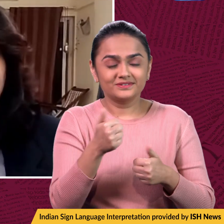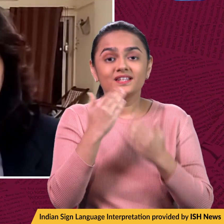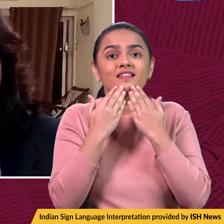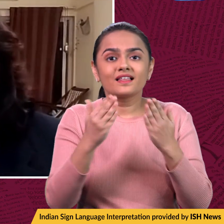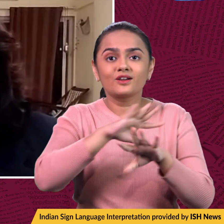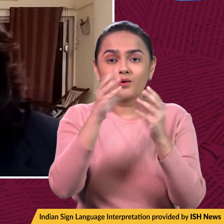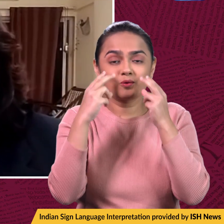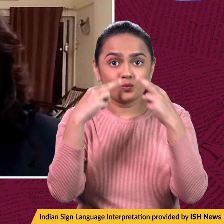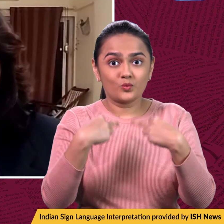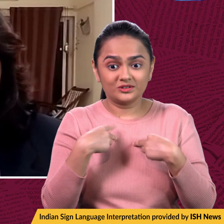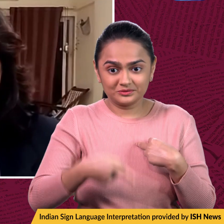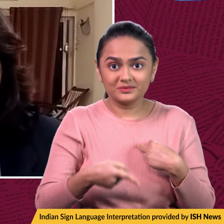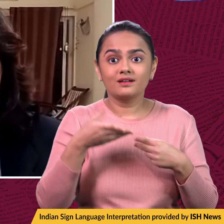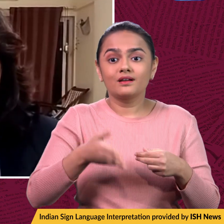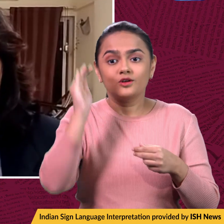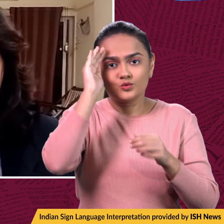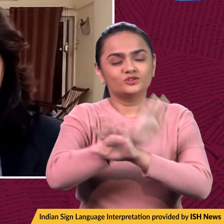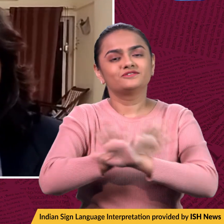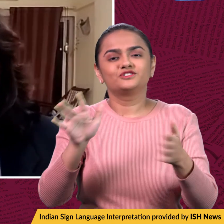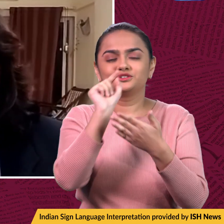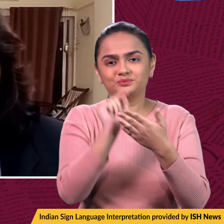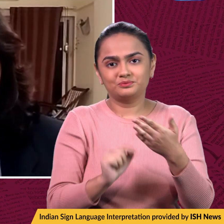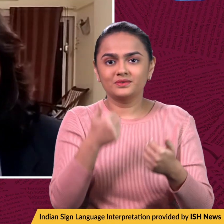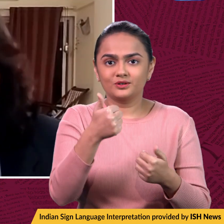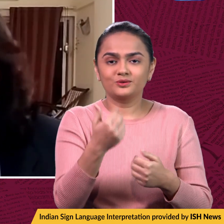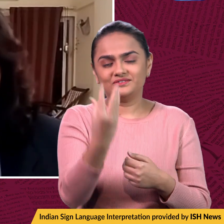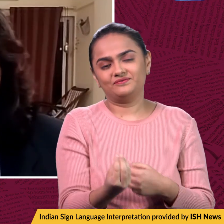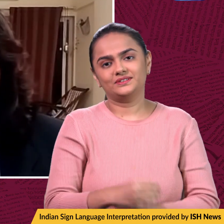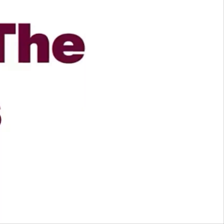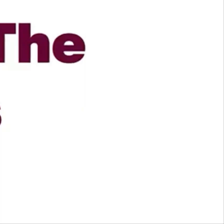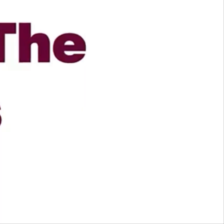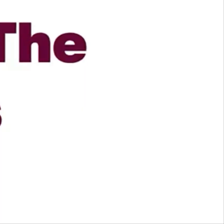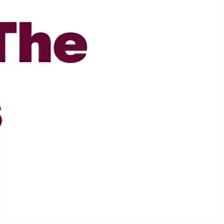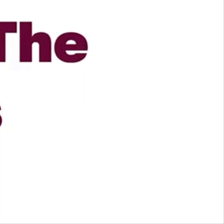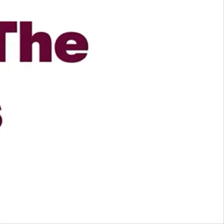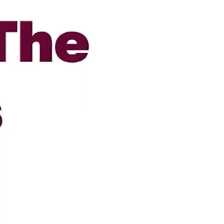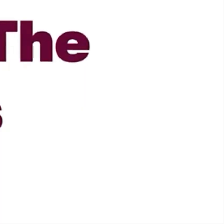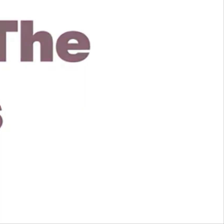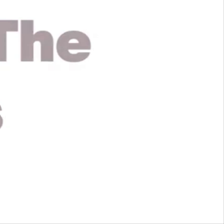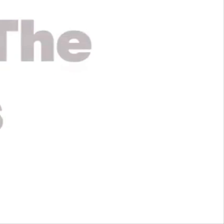is good news. Thank you so much for watching. That brings us to the end of this bulletin. Have a good evening.